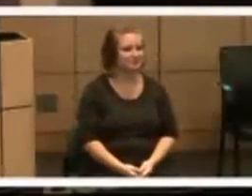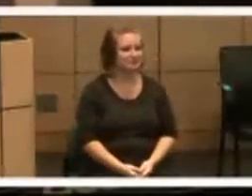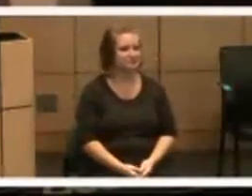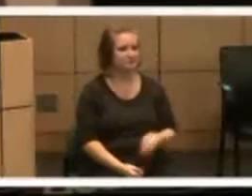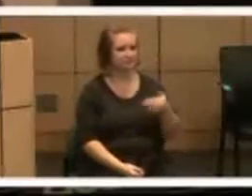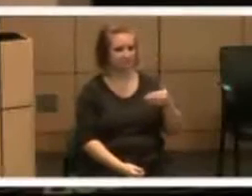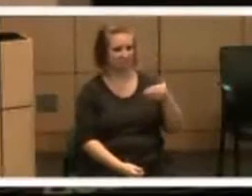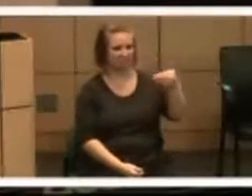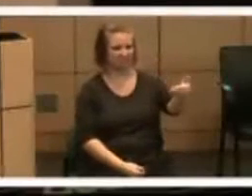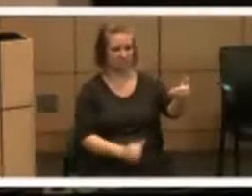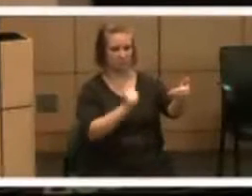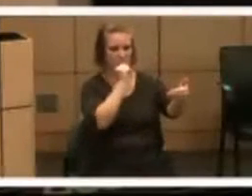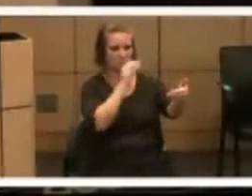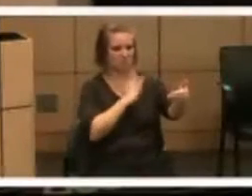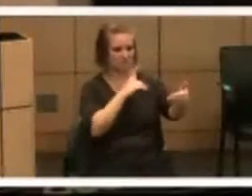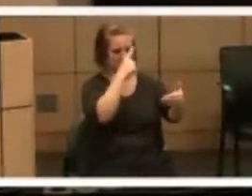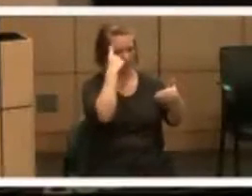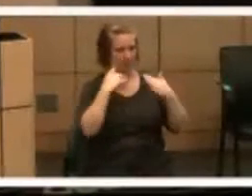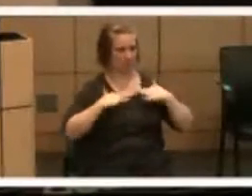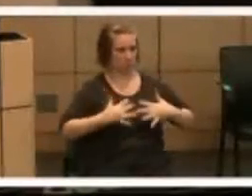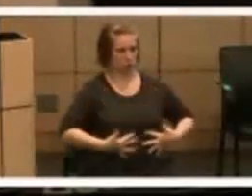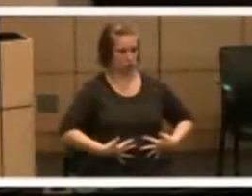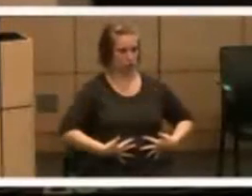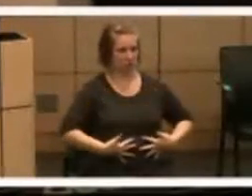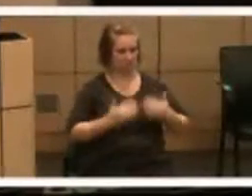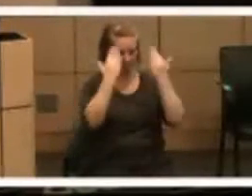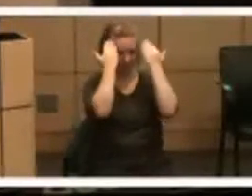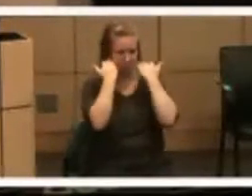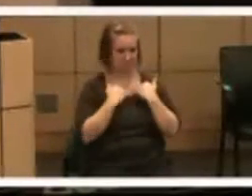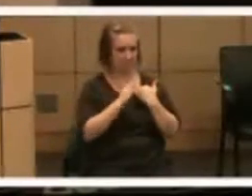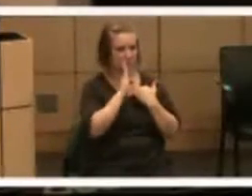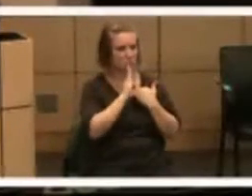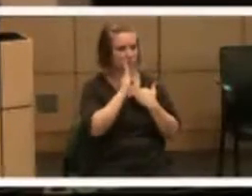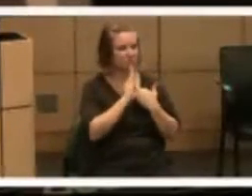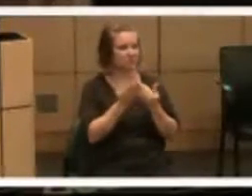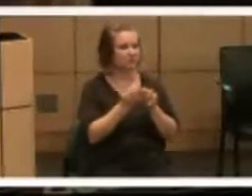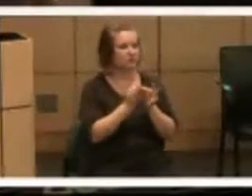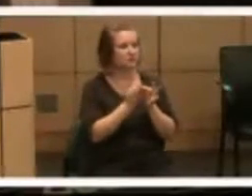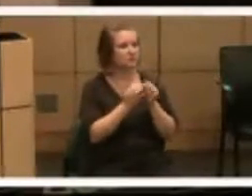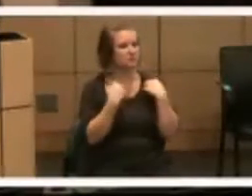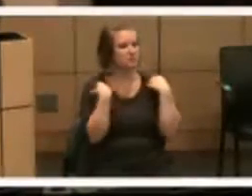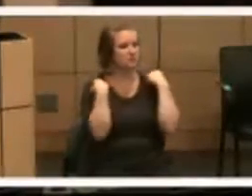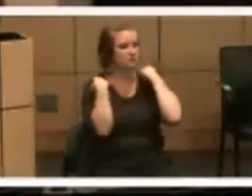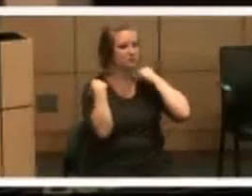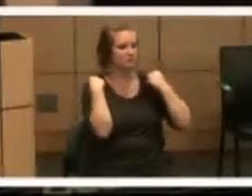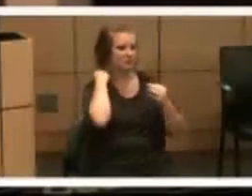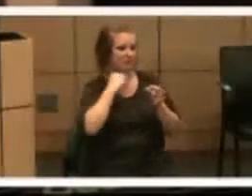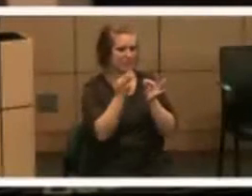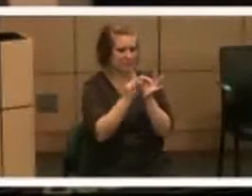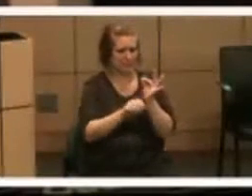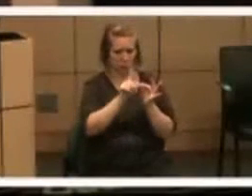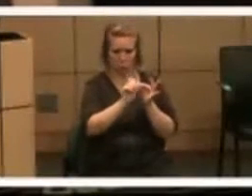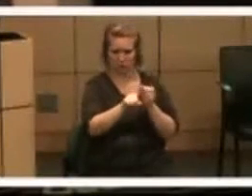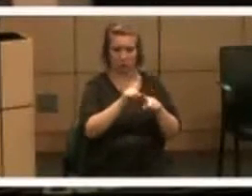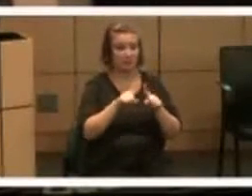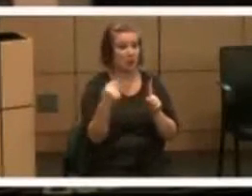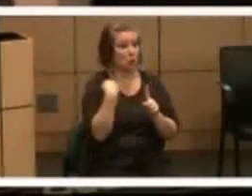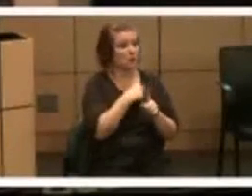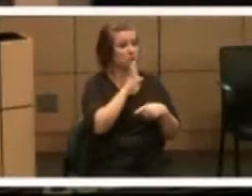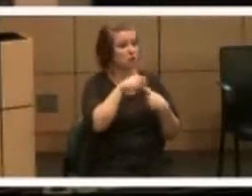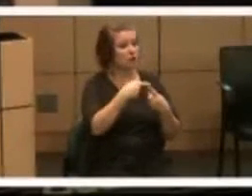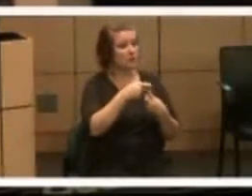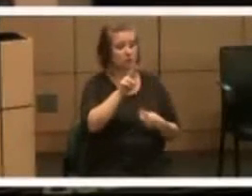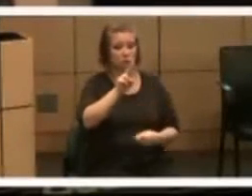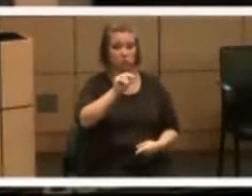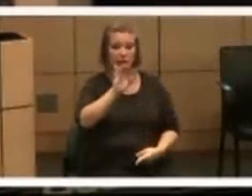yes. A really simple question, but I just wanted to understand, when we talk about unilateral hearing loss,